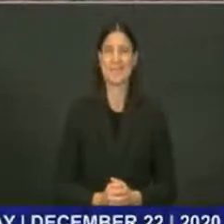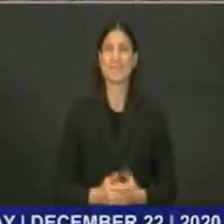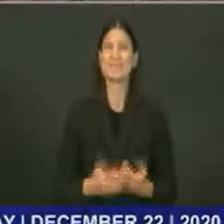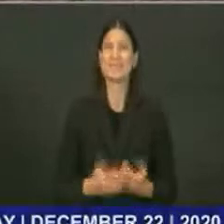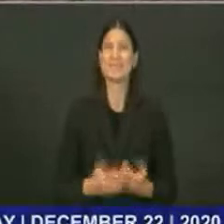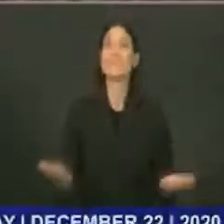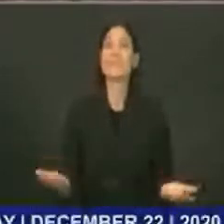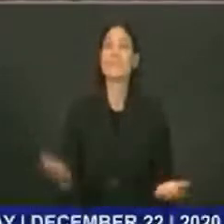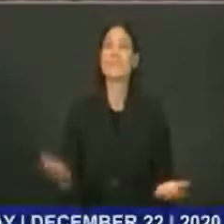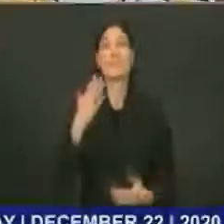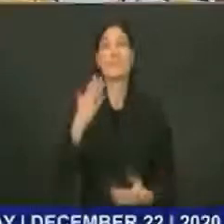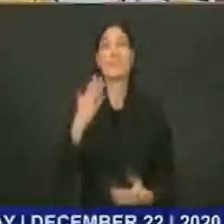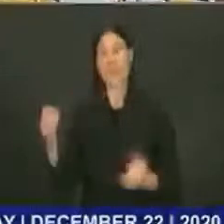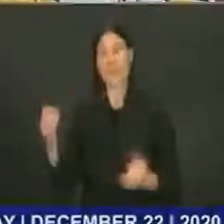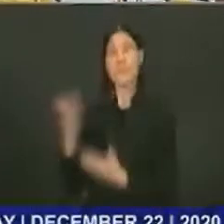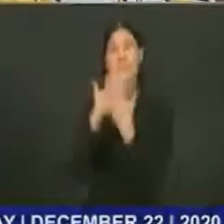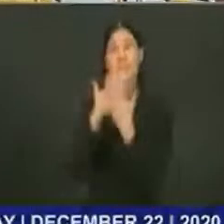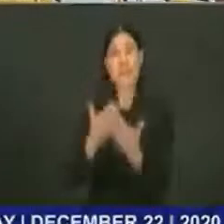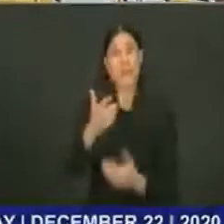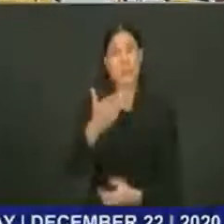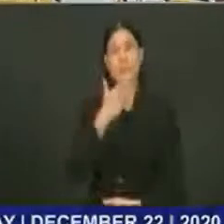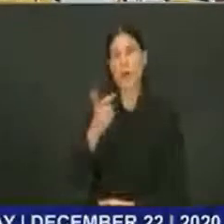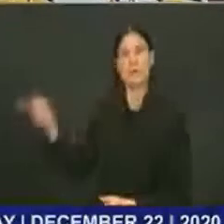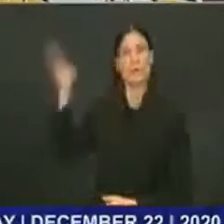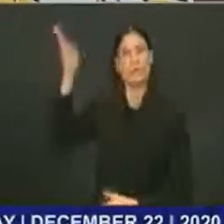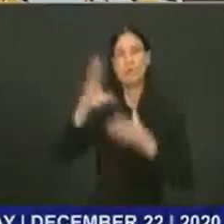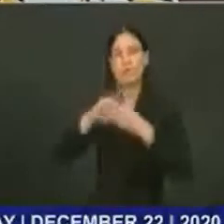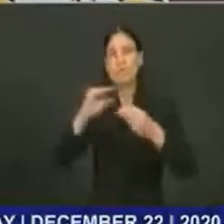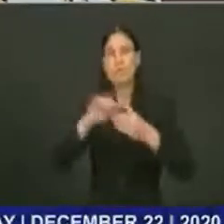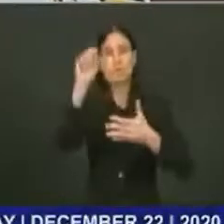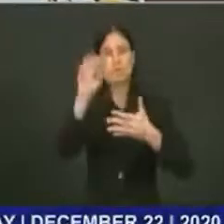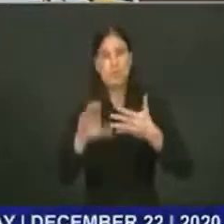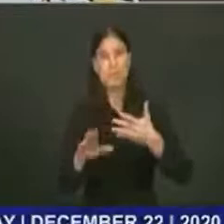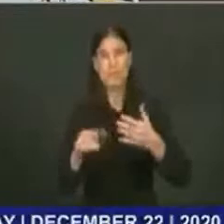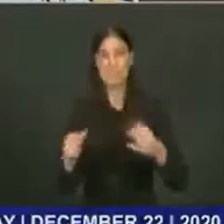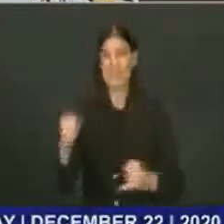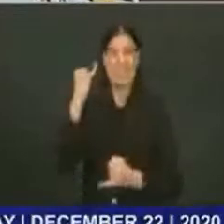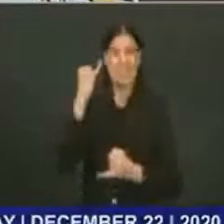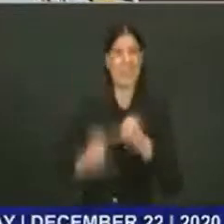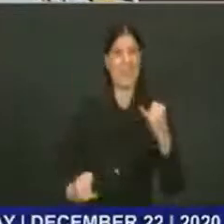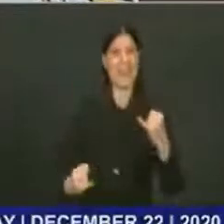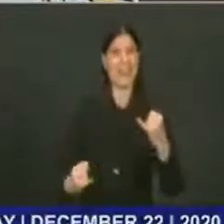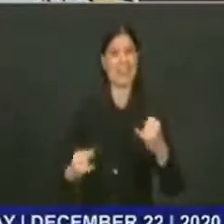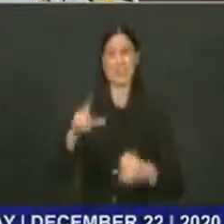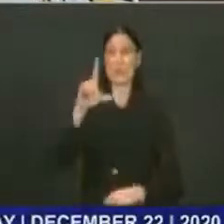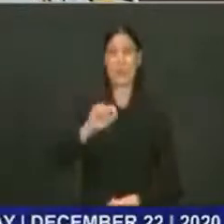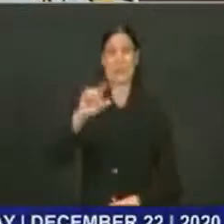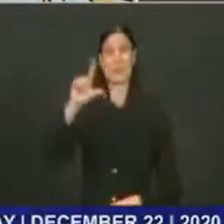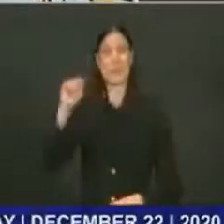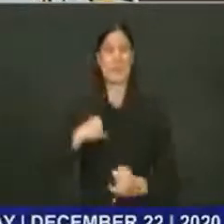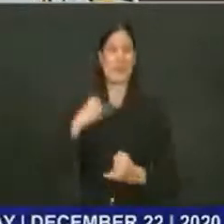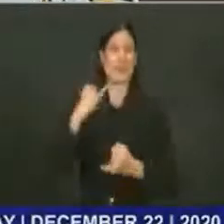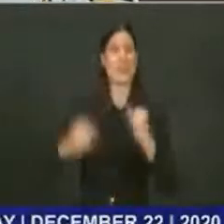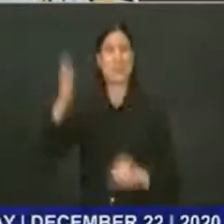Good afternoon, and thank you for tuning in. This will be our last COVID press conference of 2020.